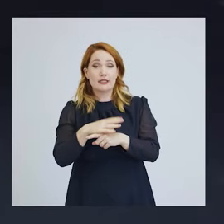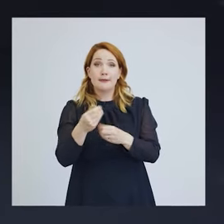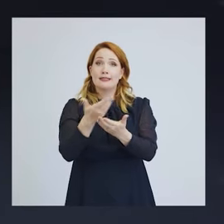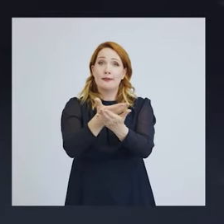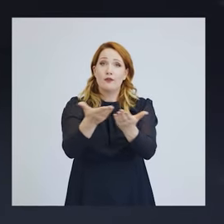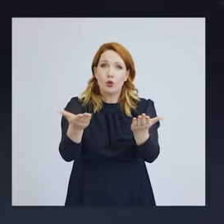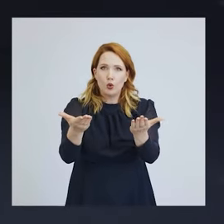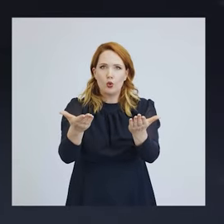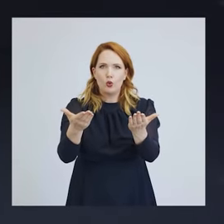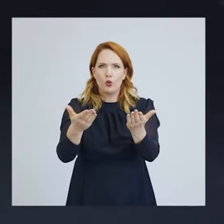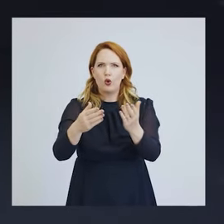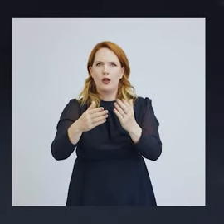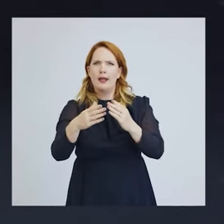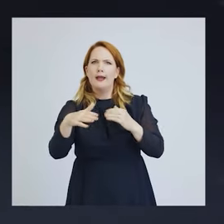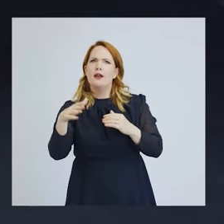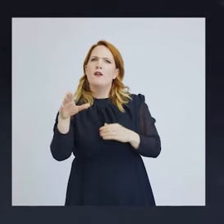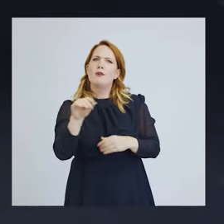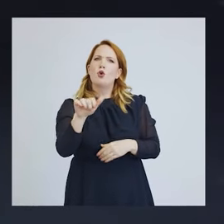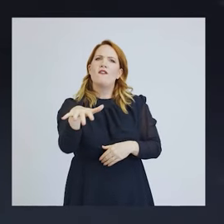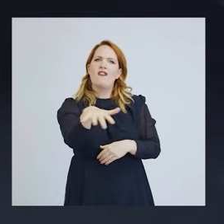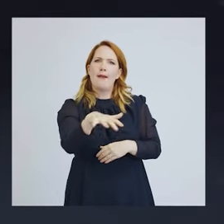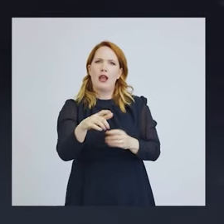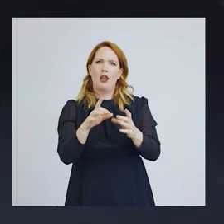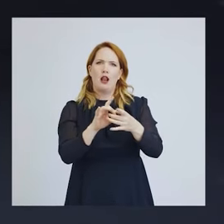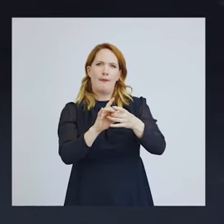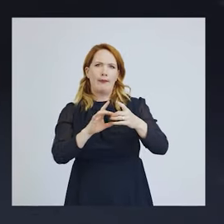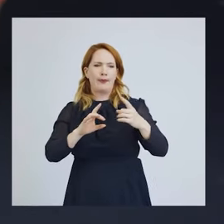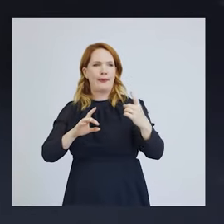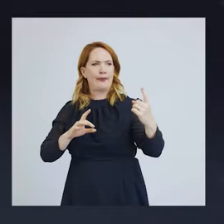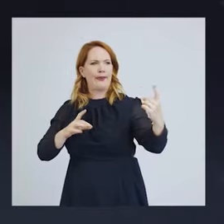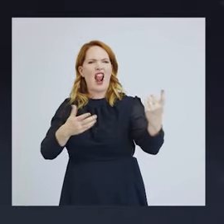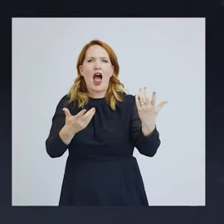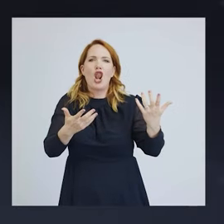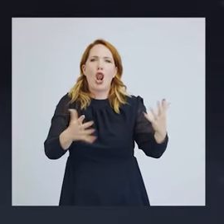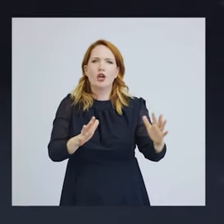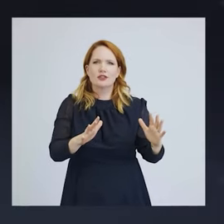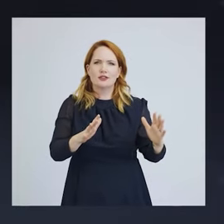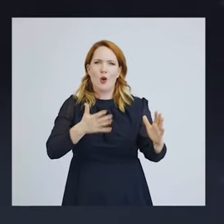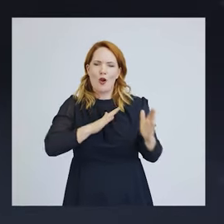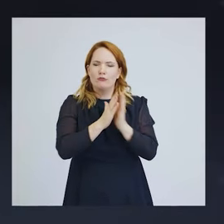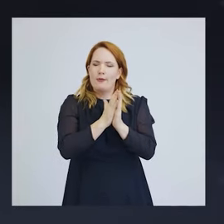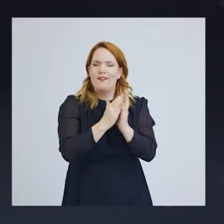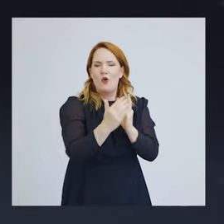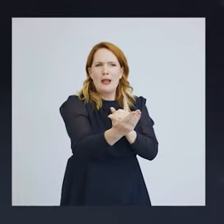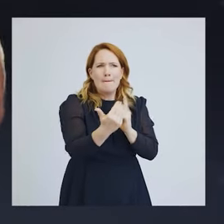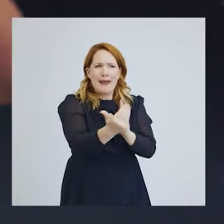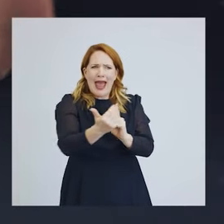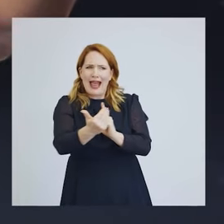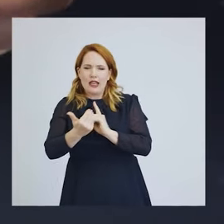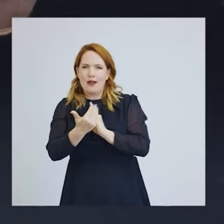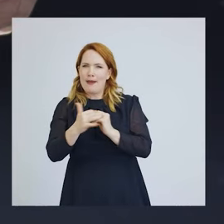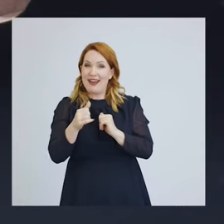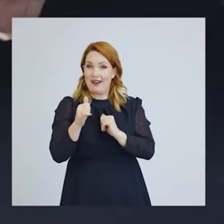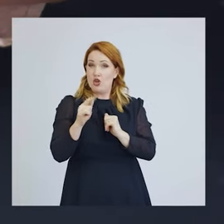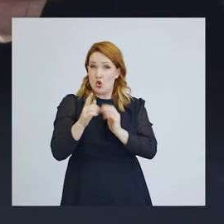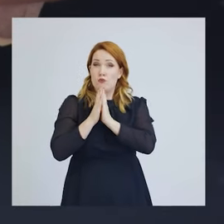on that there might be some people here that are still praying for people that are lost to come home. And you're praying and it seems like they're getting in